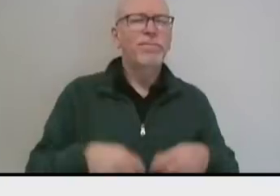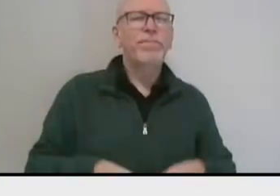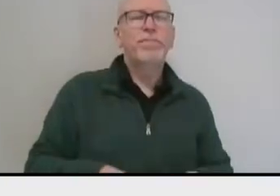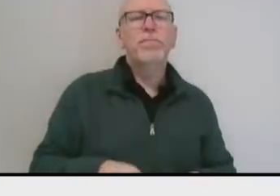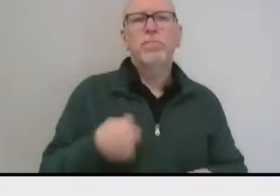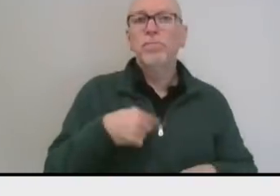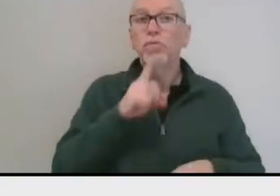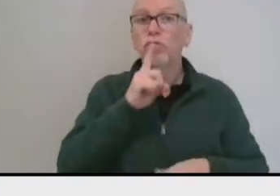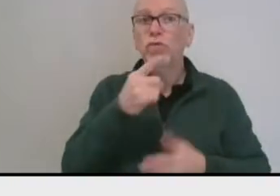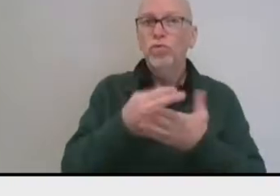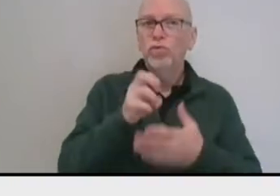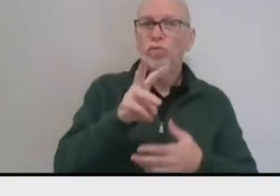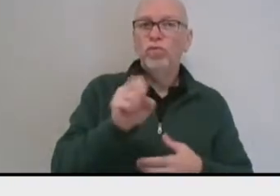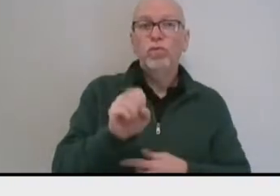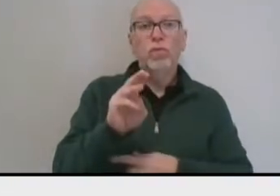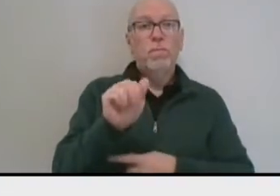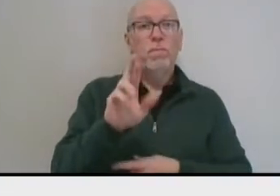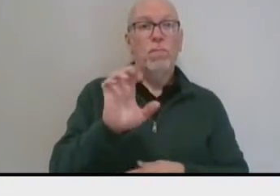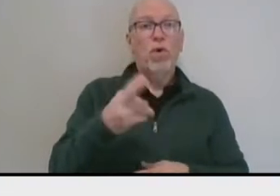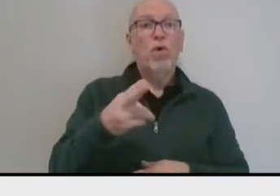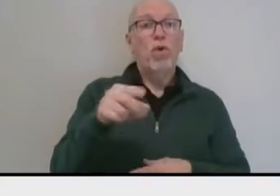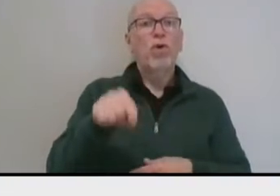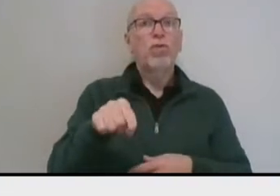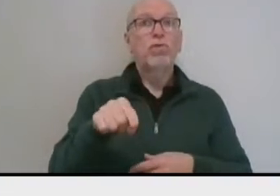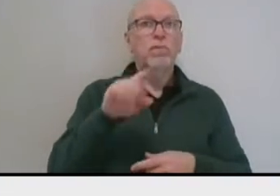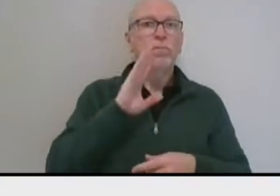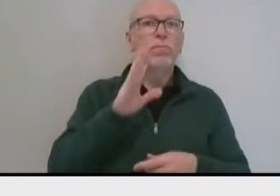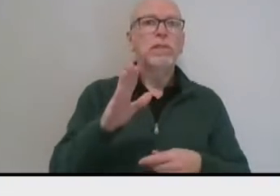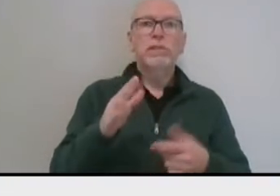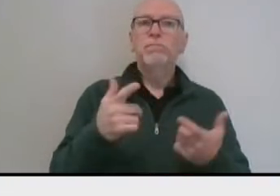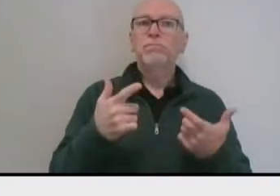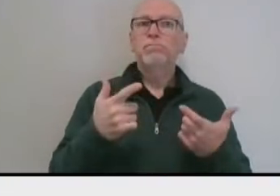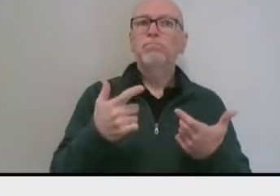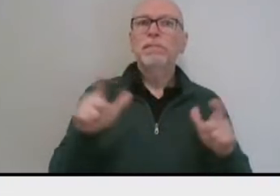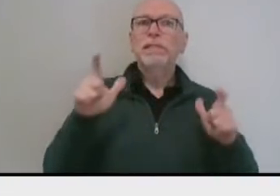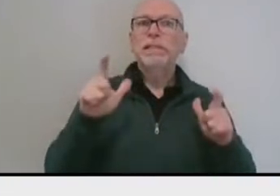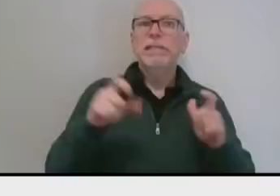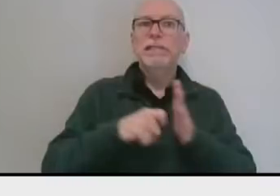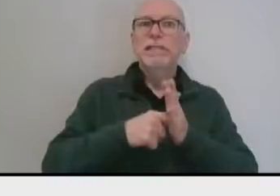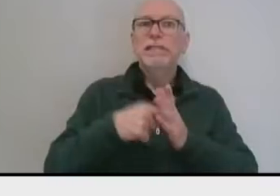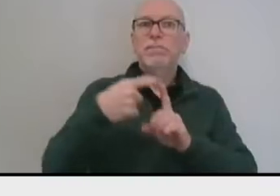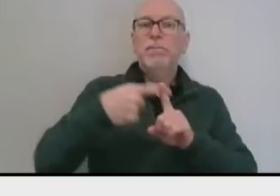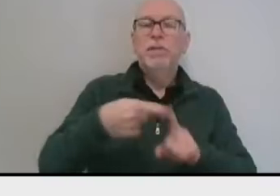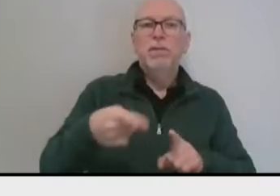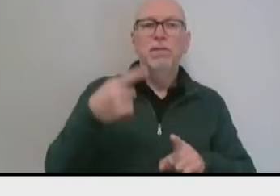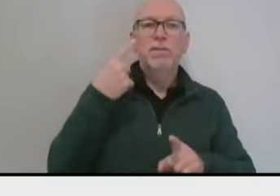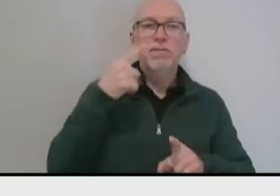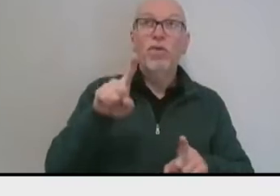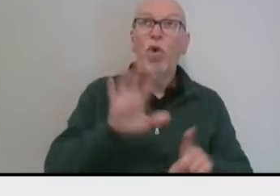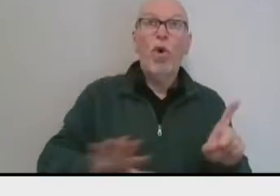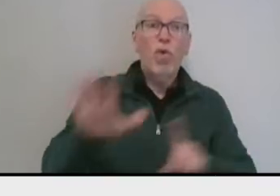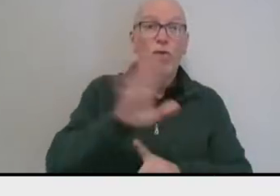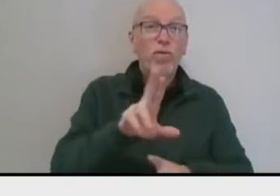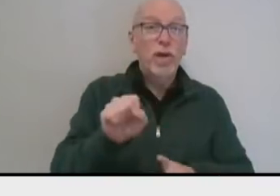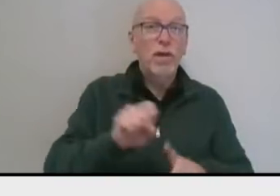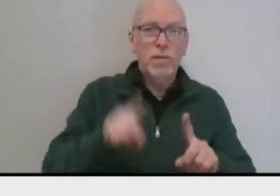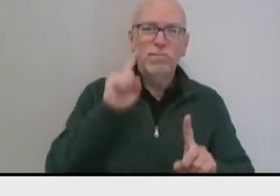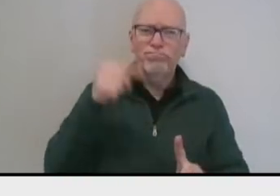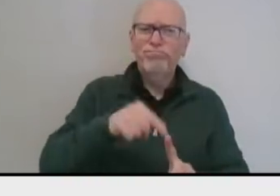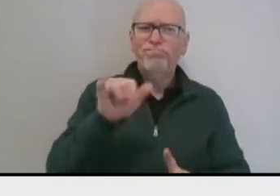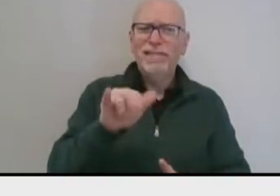really good news. And March will, again, be a key month for most around the country, but certainly for the state of